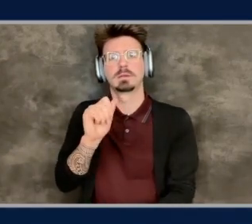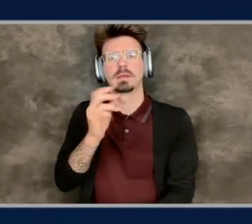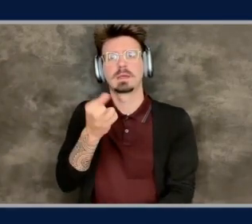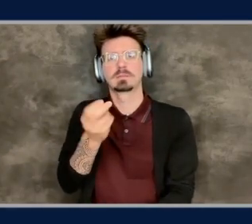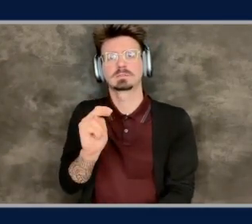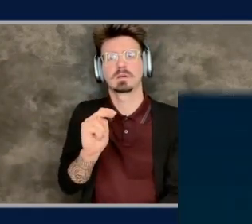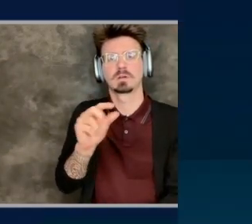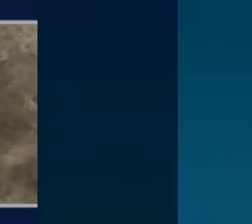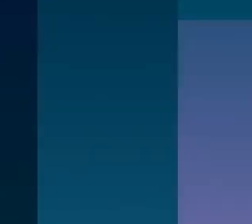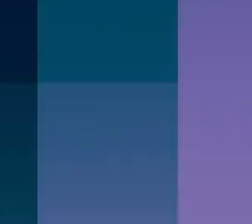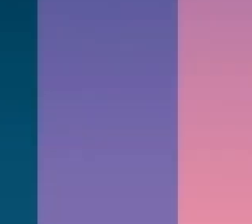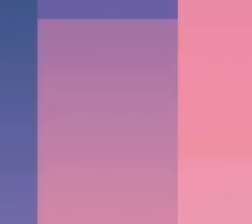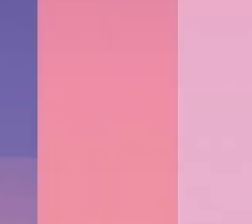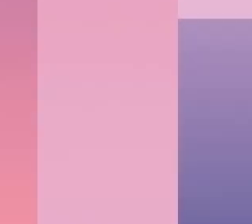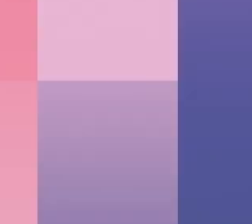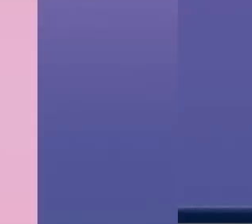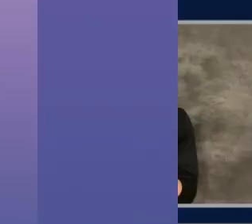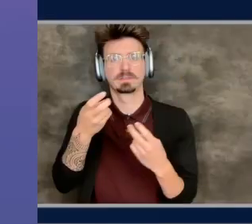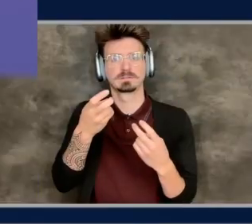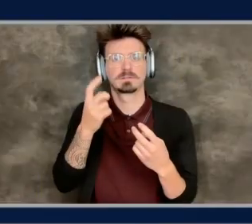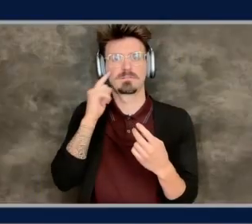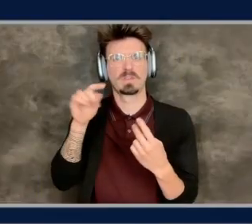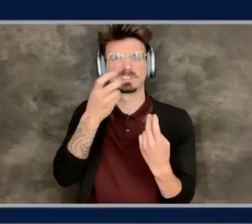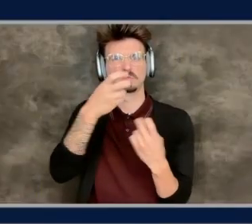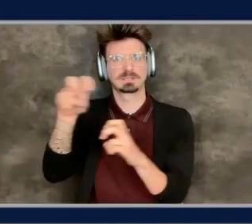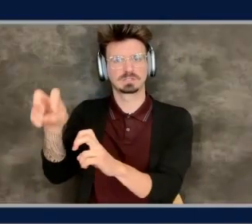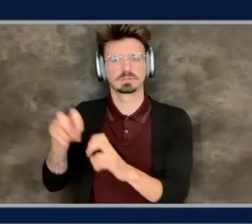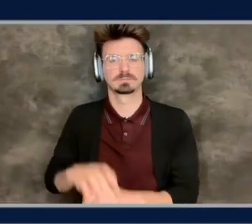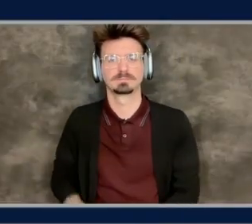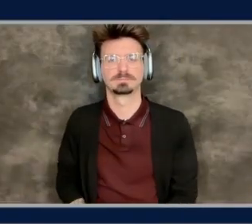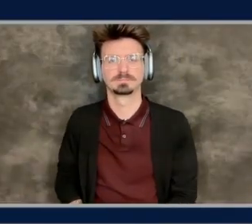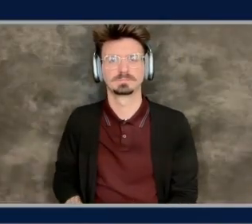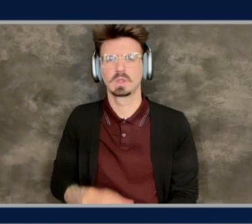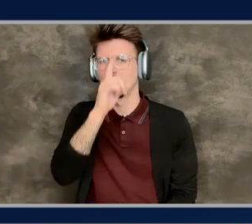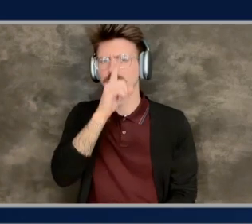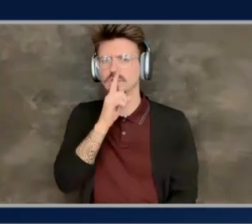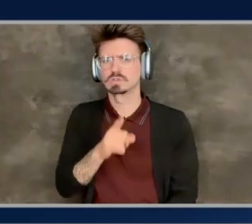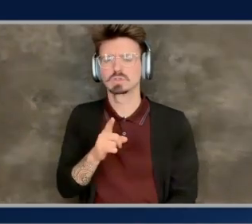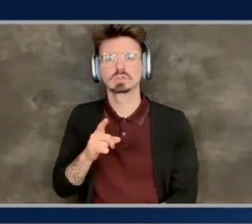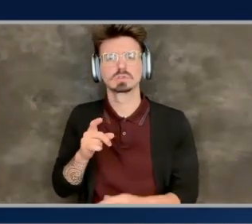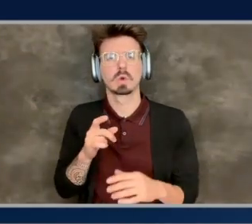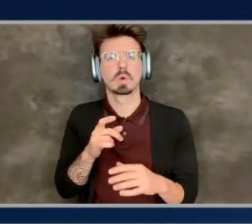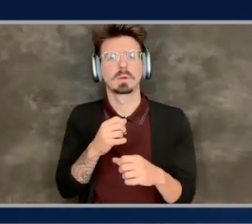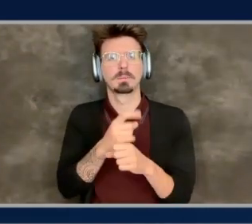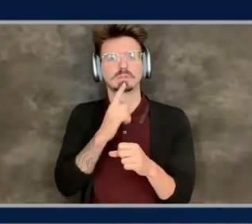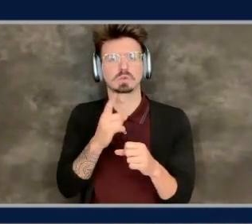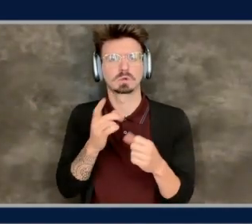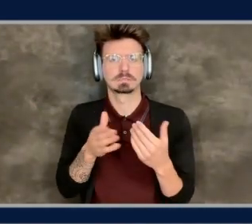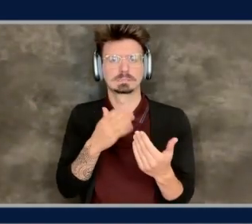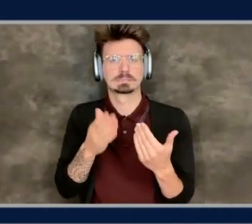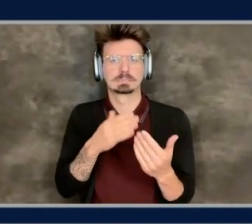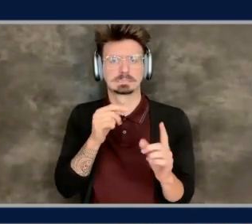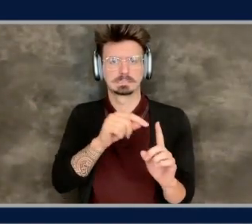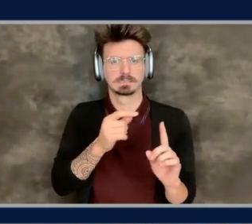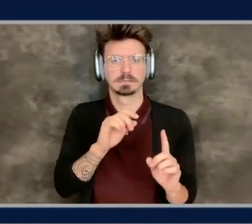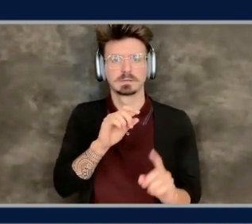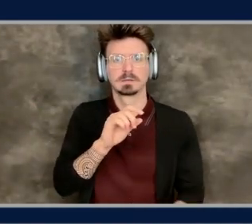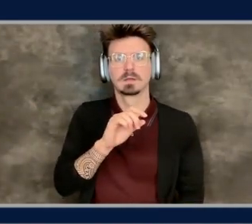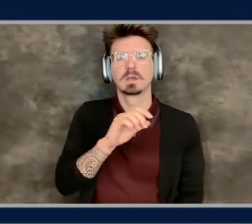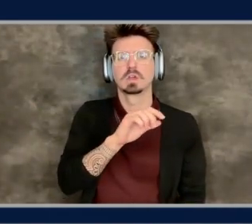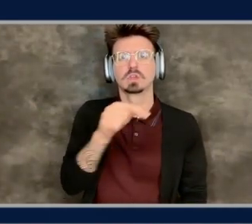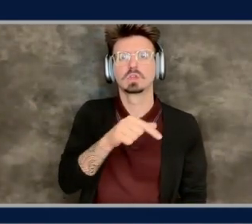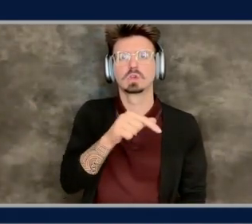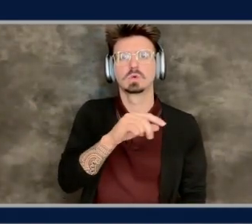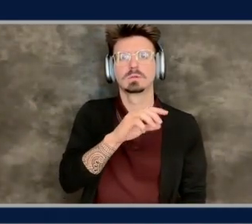Like, so what we have done is like essentially in order to make developers and enterprises' life easy, what we have is a Amazon Q developer for